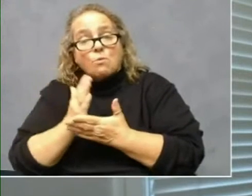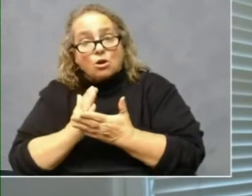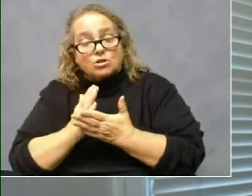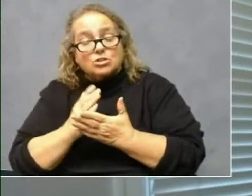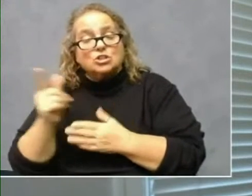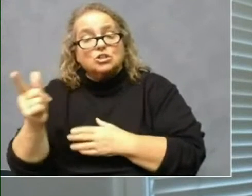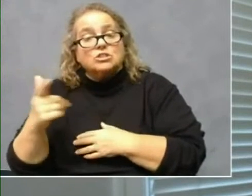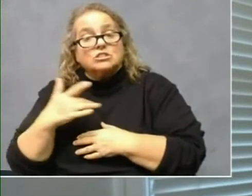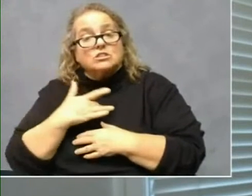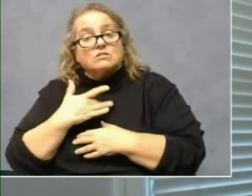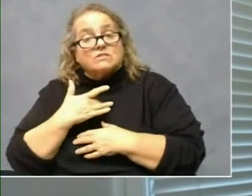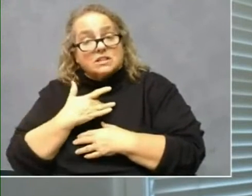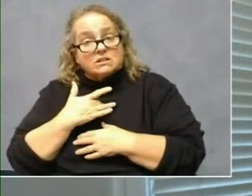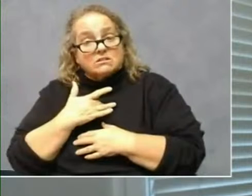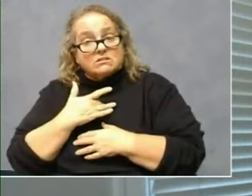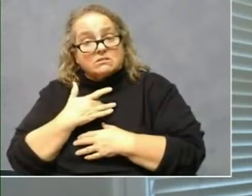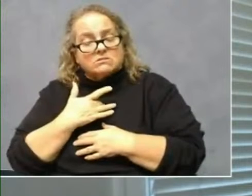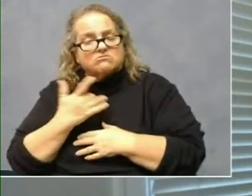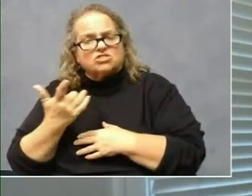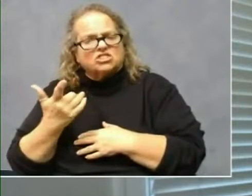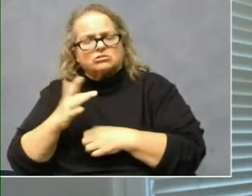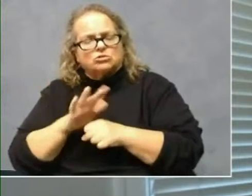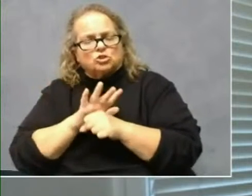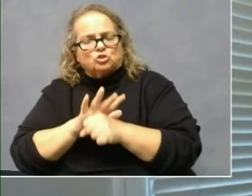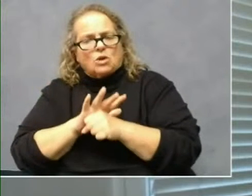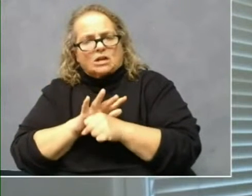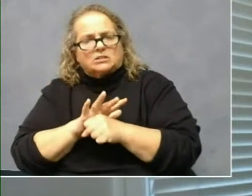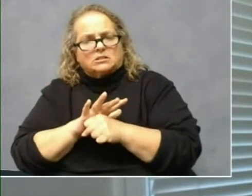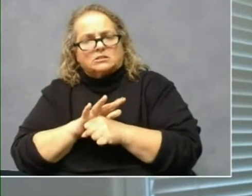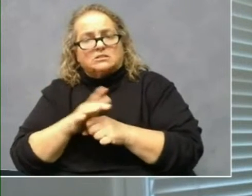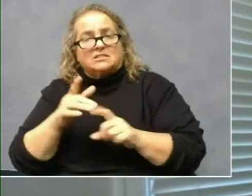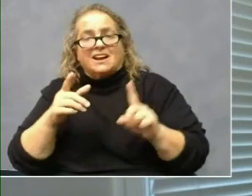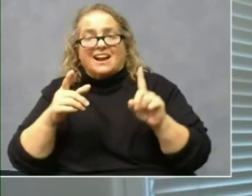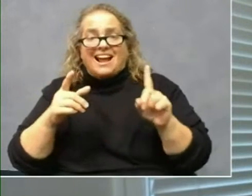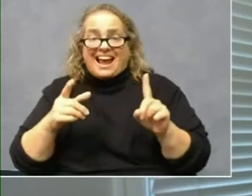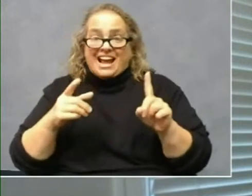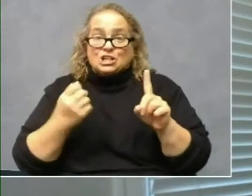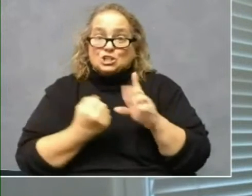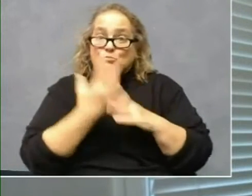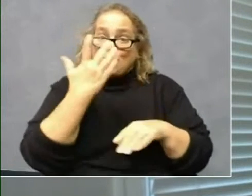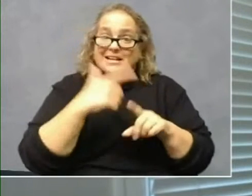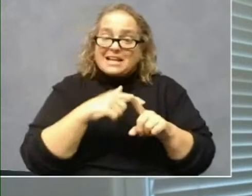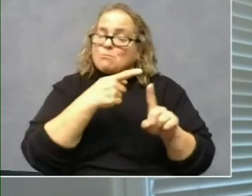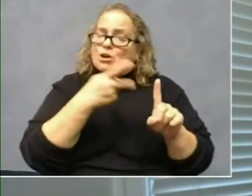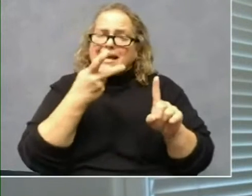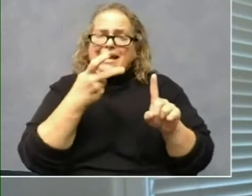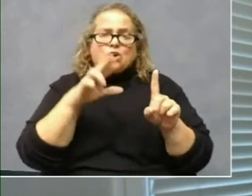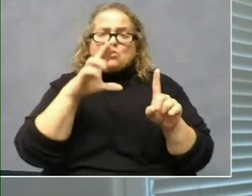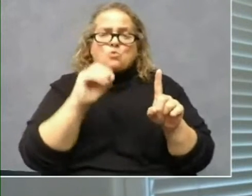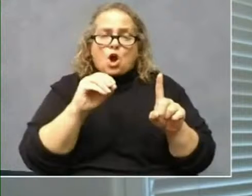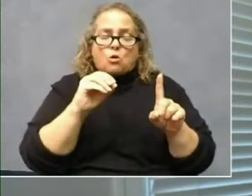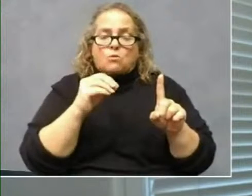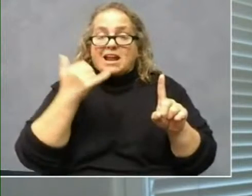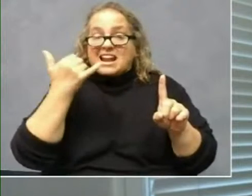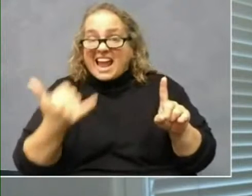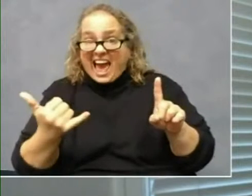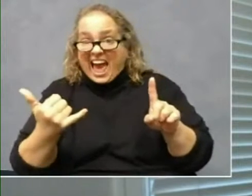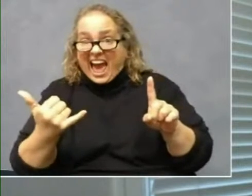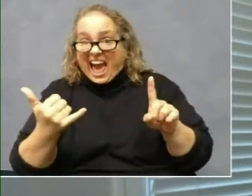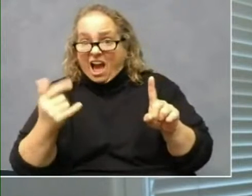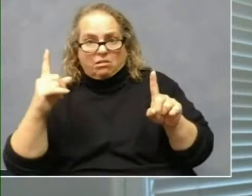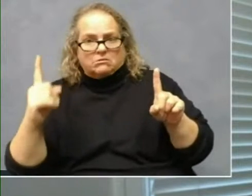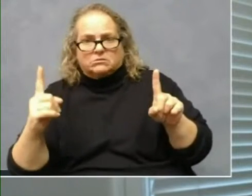this divide about being hailed as a hero in the spring for teaching the students, but now being accused of being selfish and